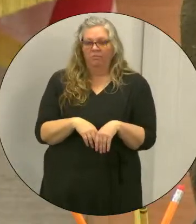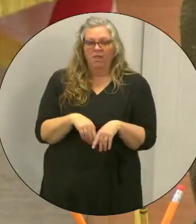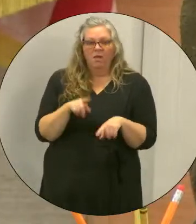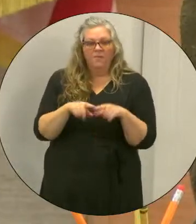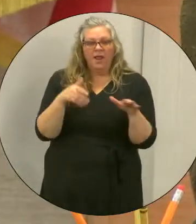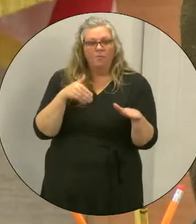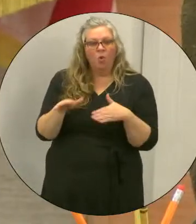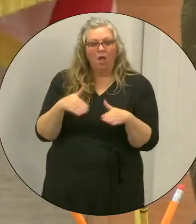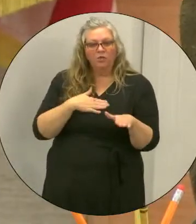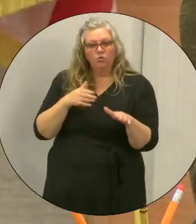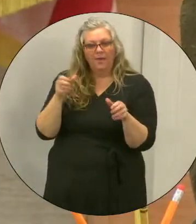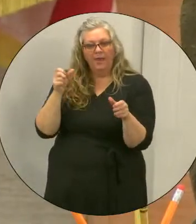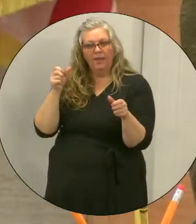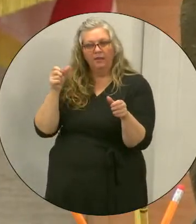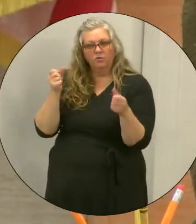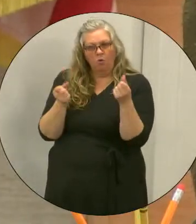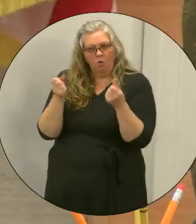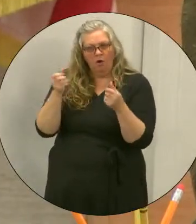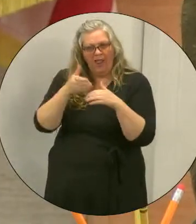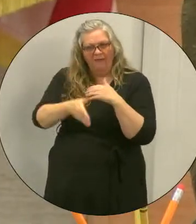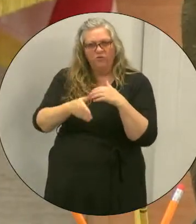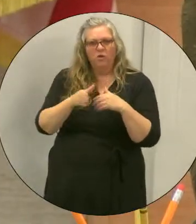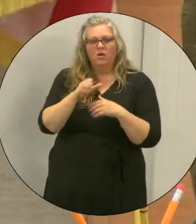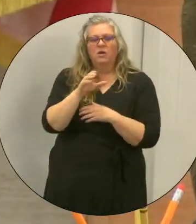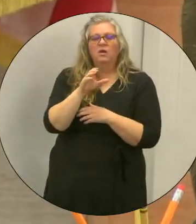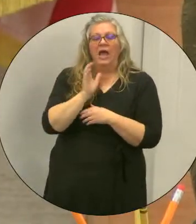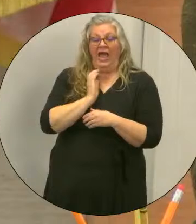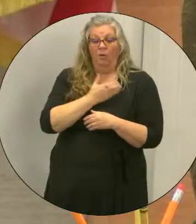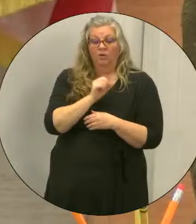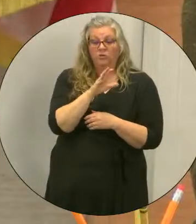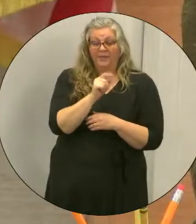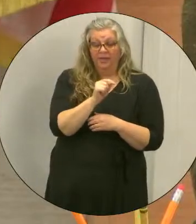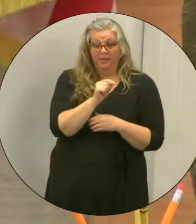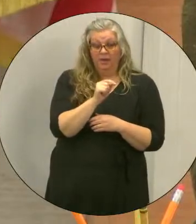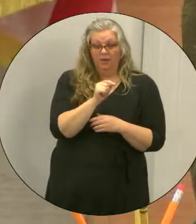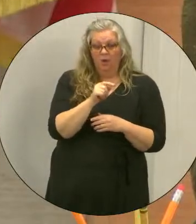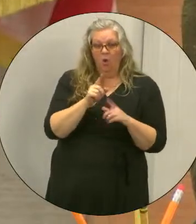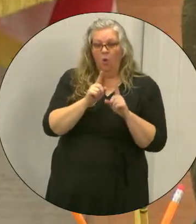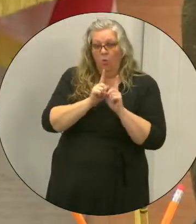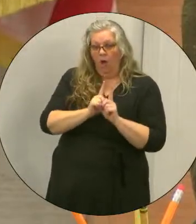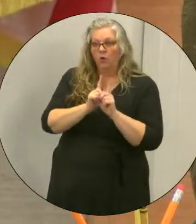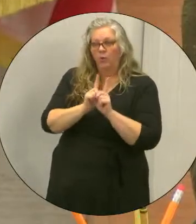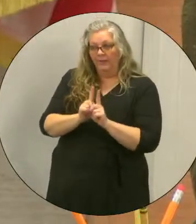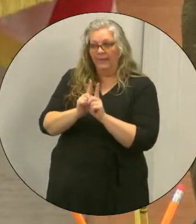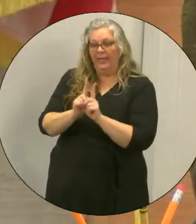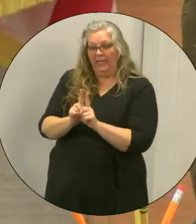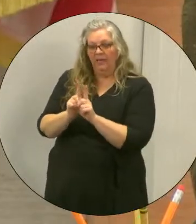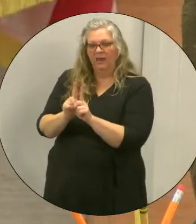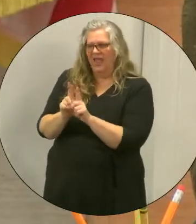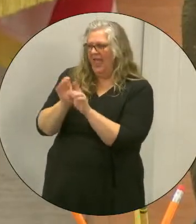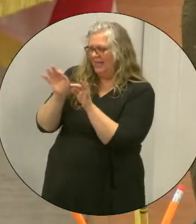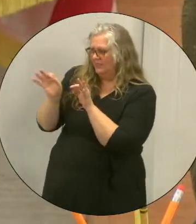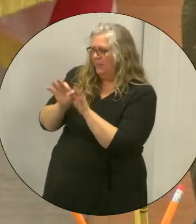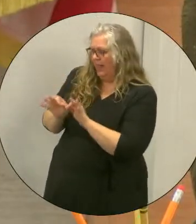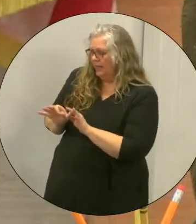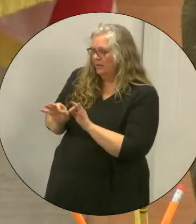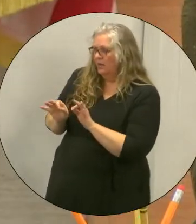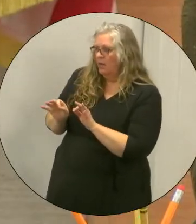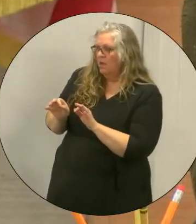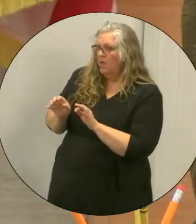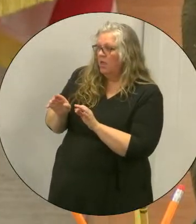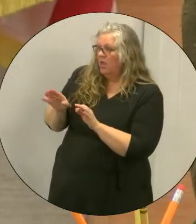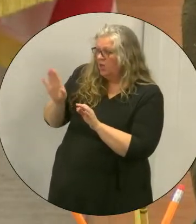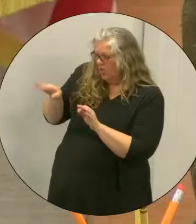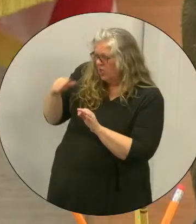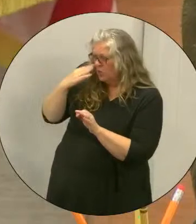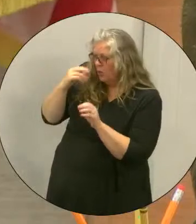my car, our superintendent walked me all the way to my car and explained to me that I could